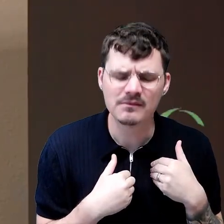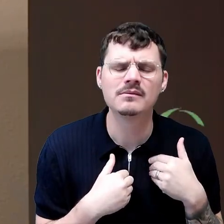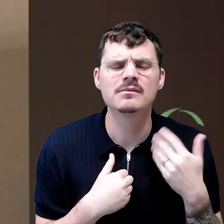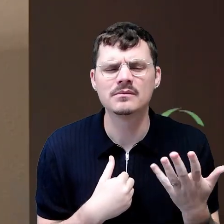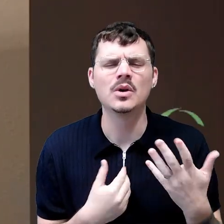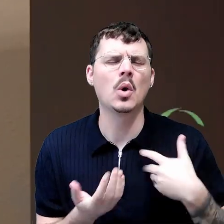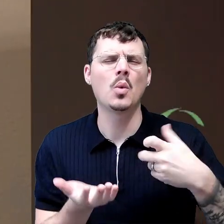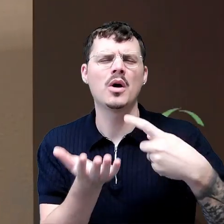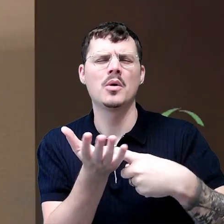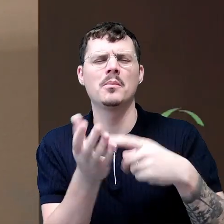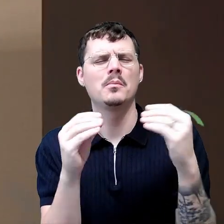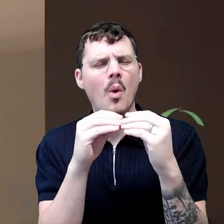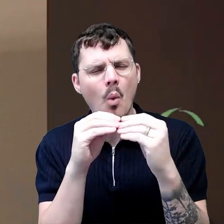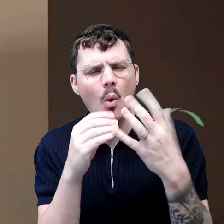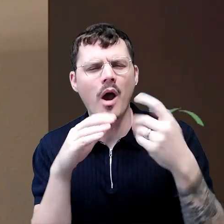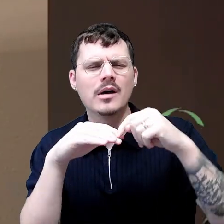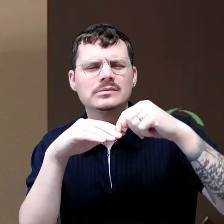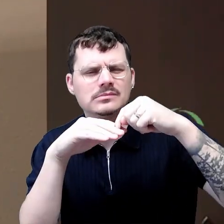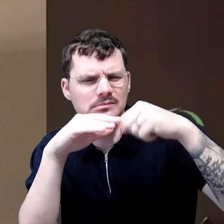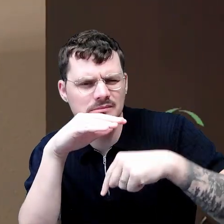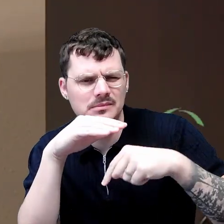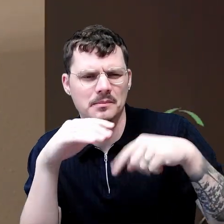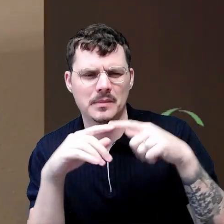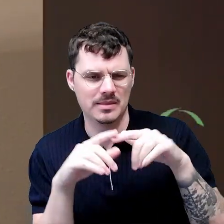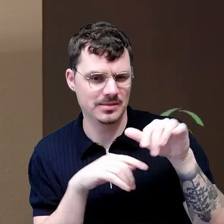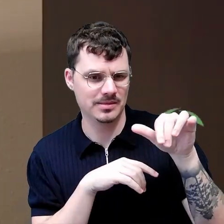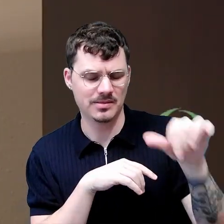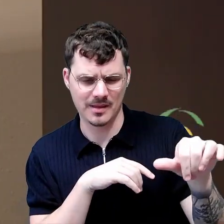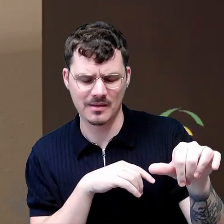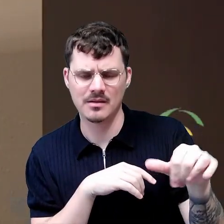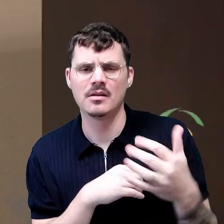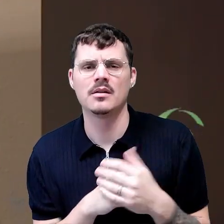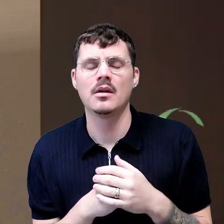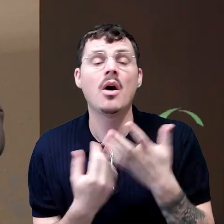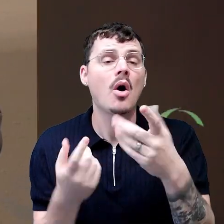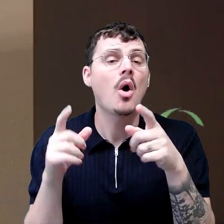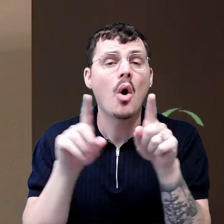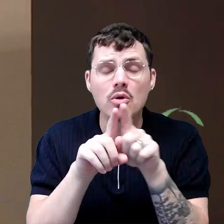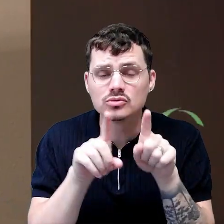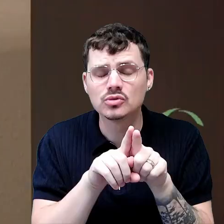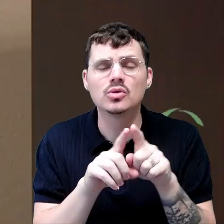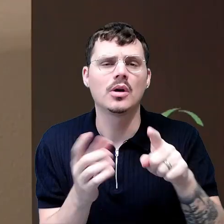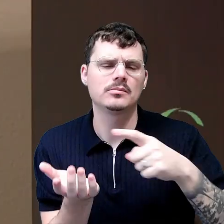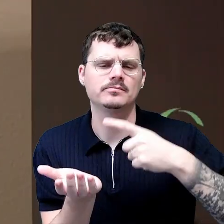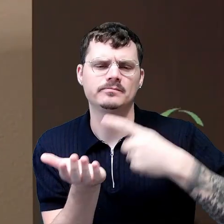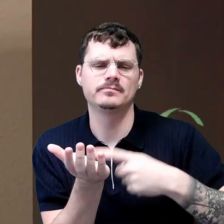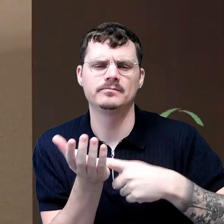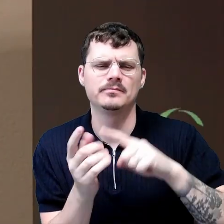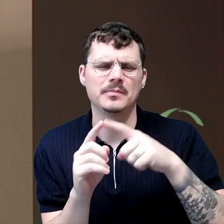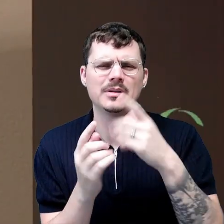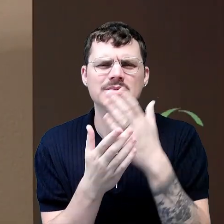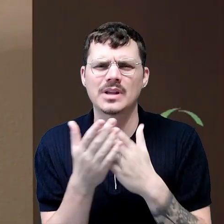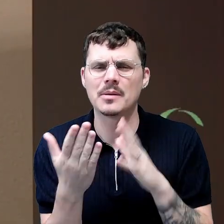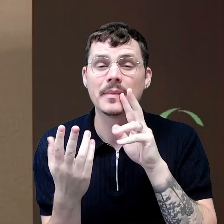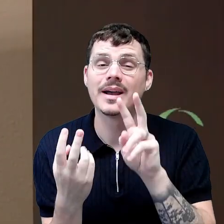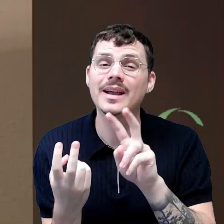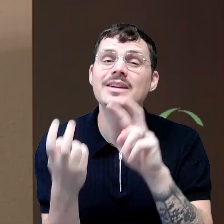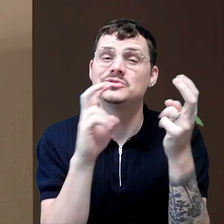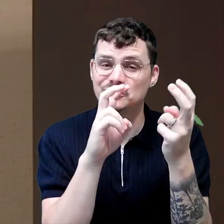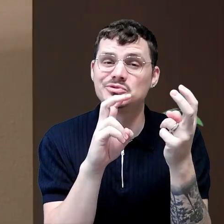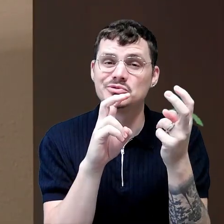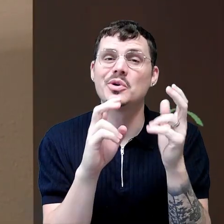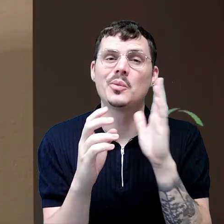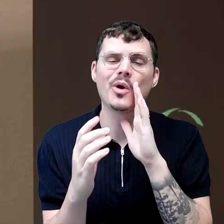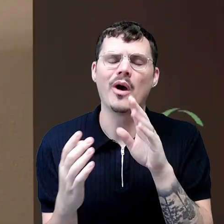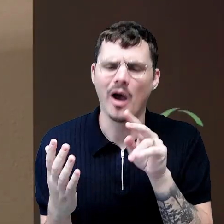wanted to talk in a little bit more detail about that, and also talk a little bit about some of the issues we run